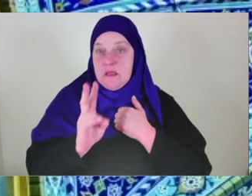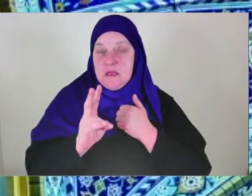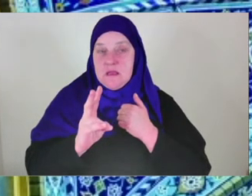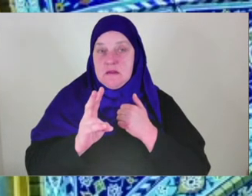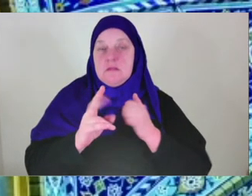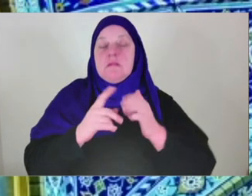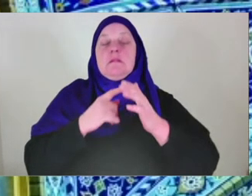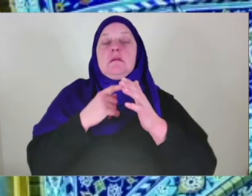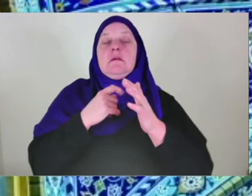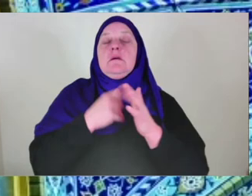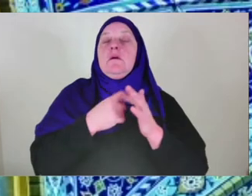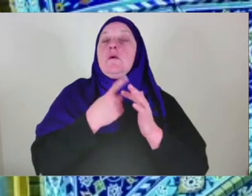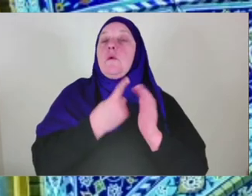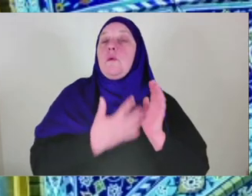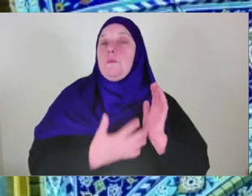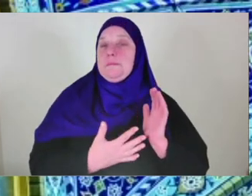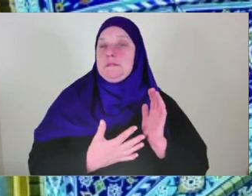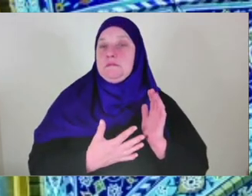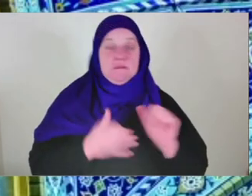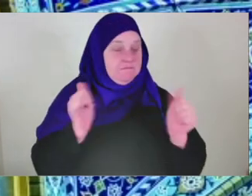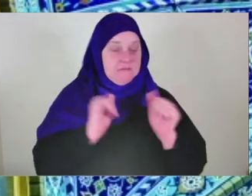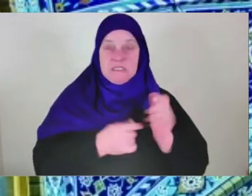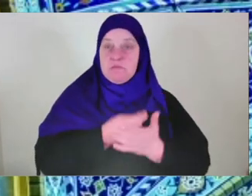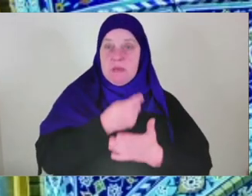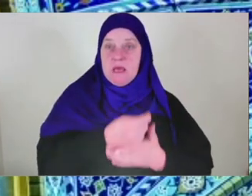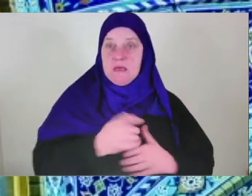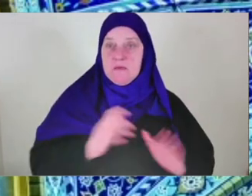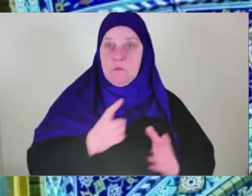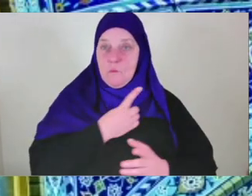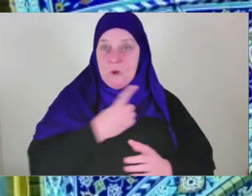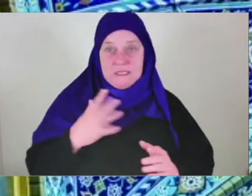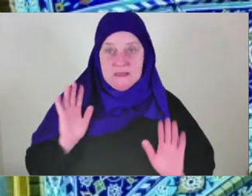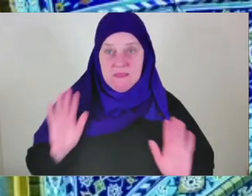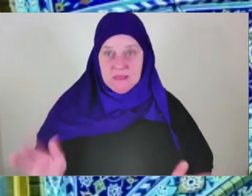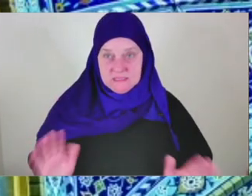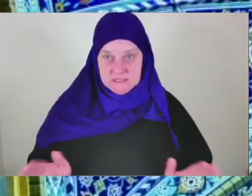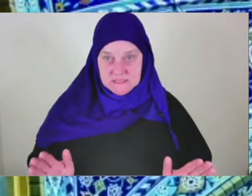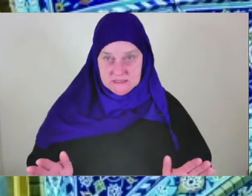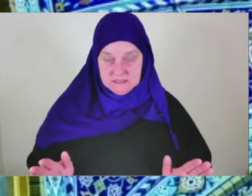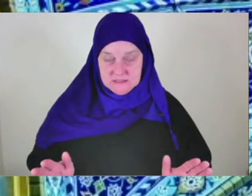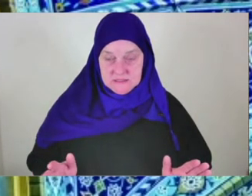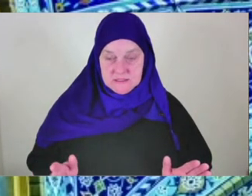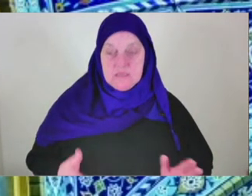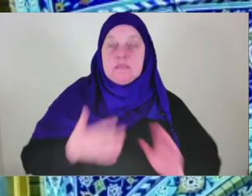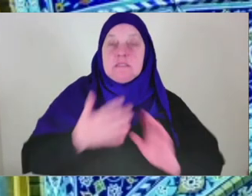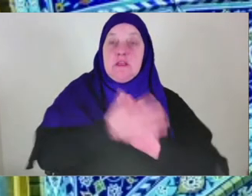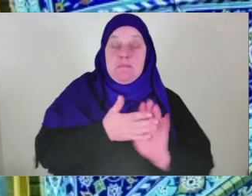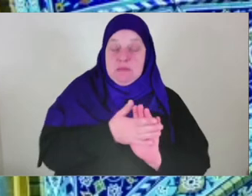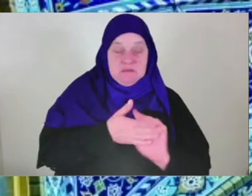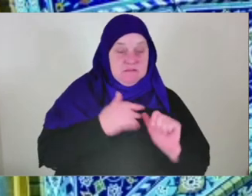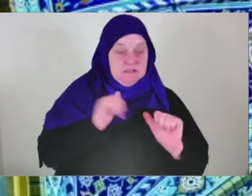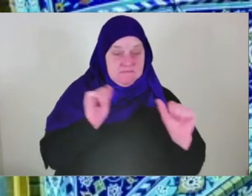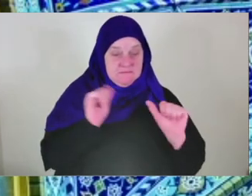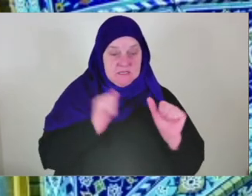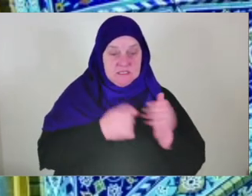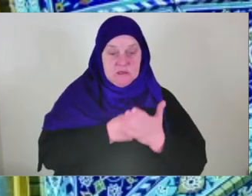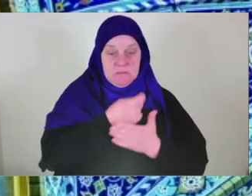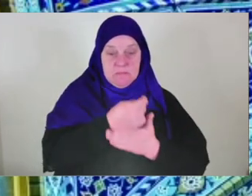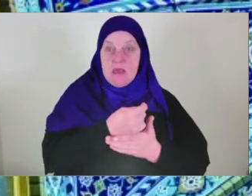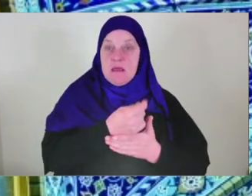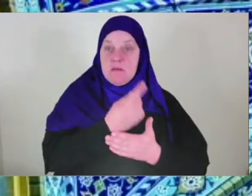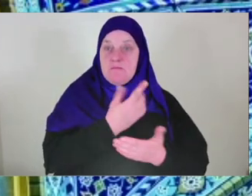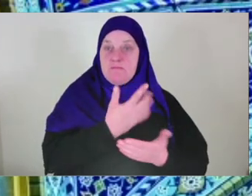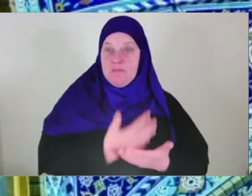once. So this 4,000, you can keep it for the rest of your life as an emergency fund. Anytime you need it, you can withdraw